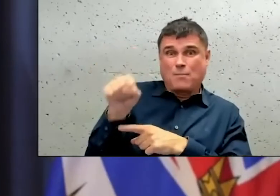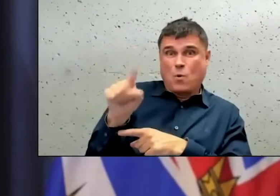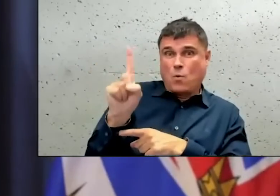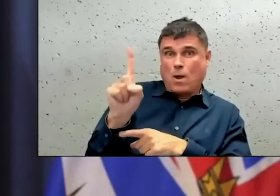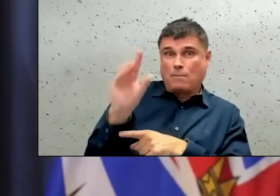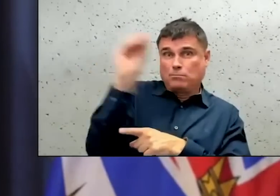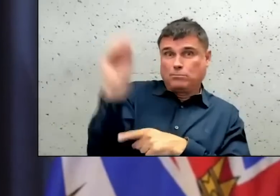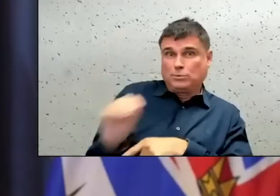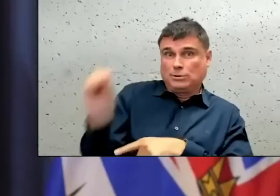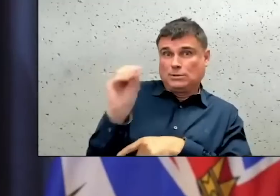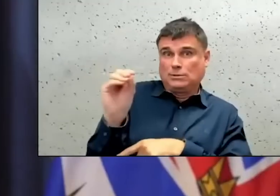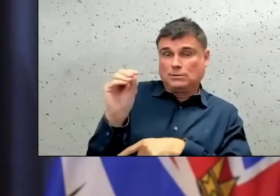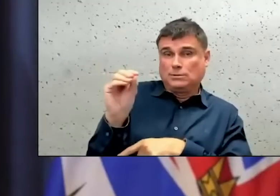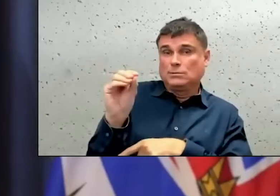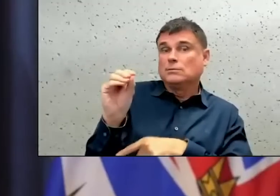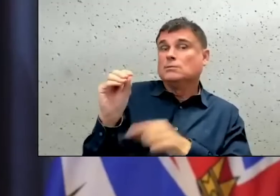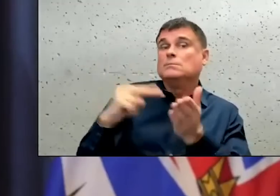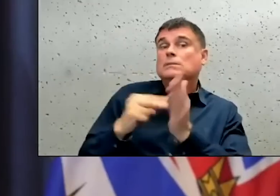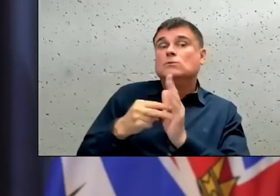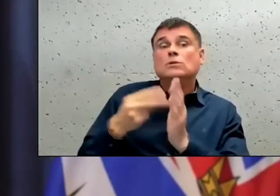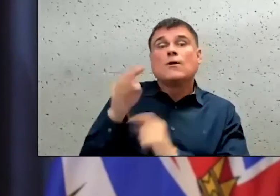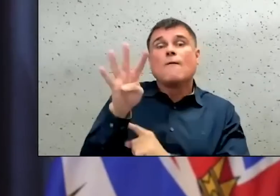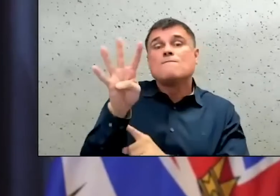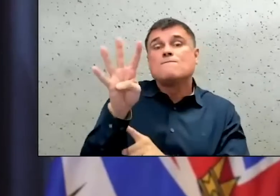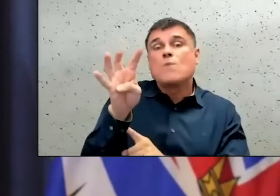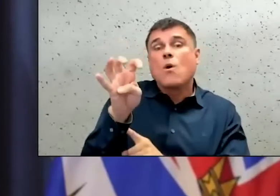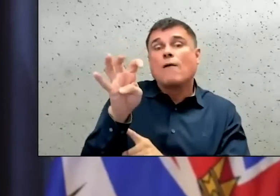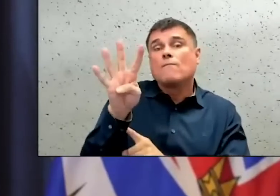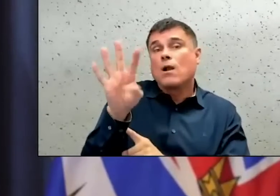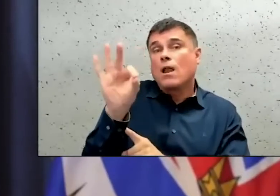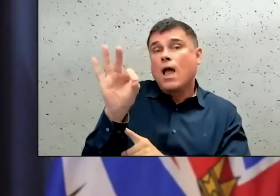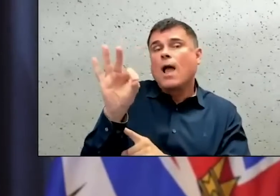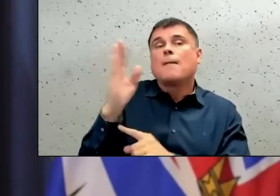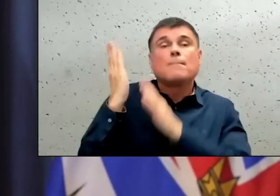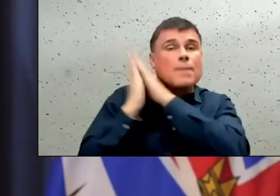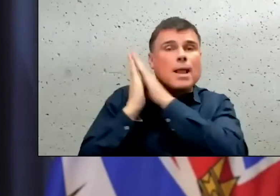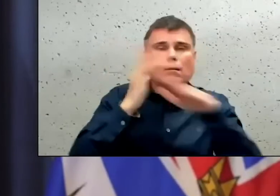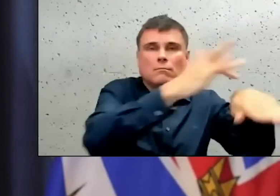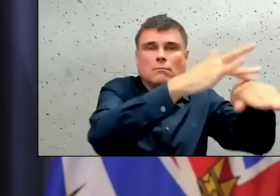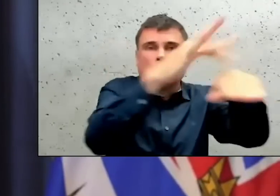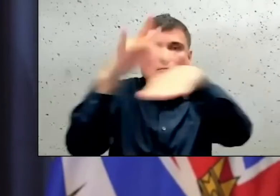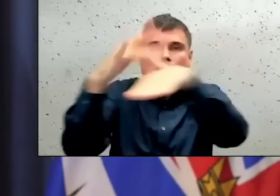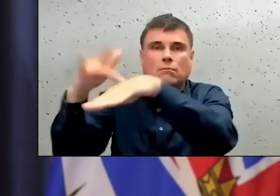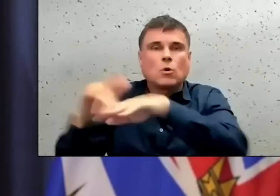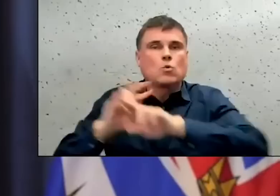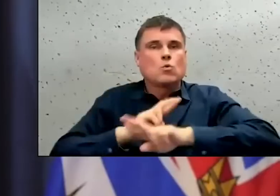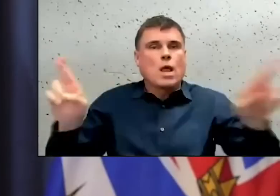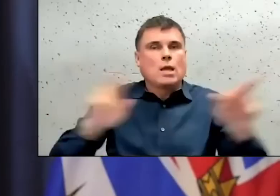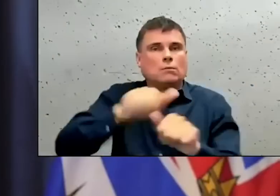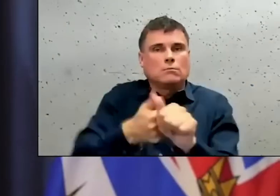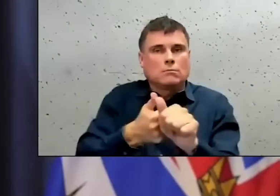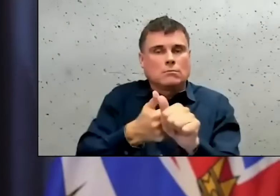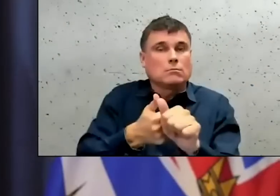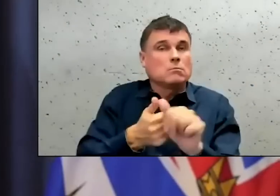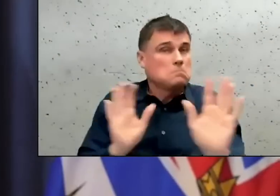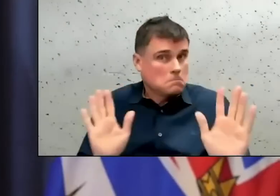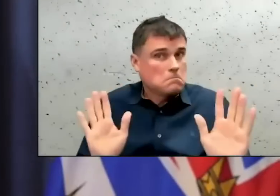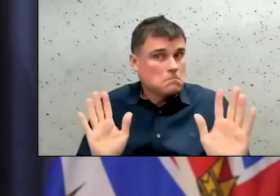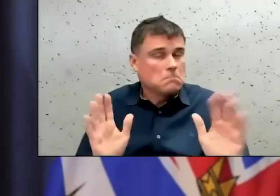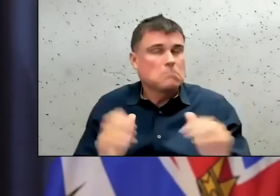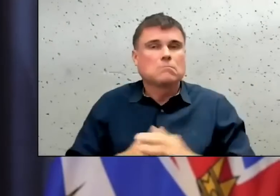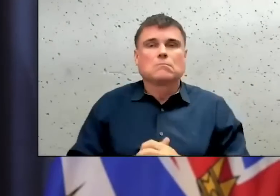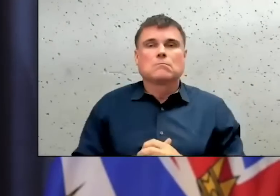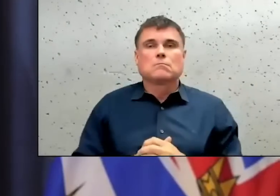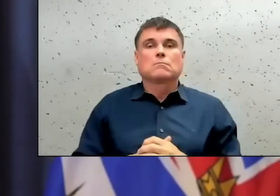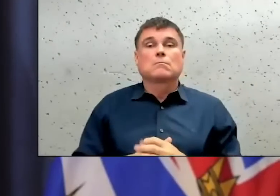there are 449 vacant base beds on a total of 9,229 base beds. Our total